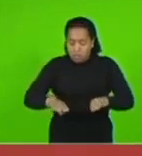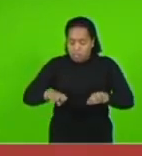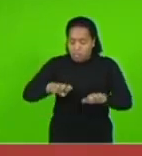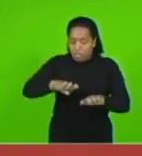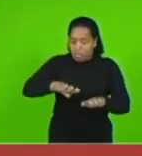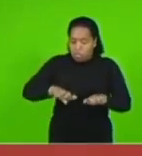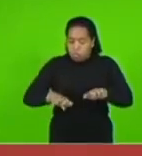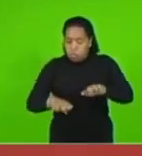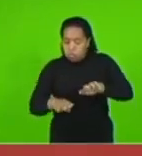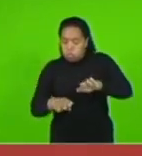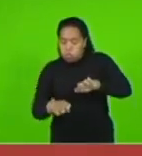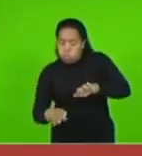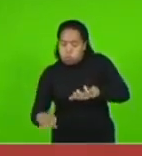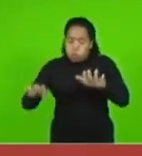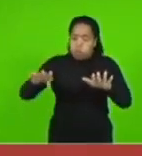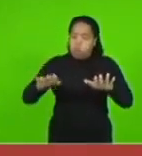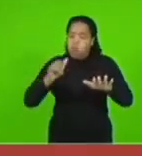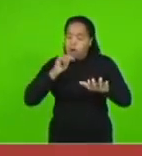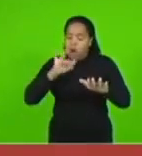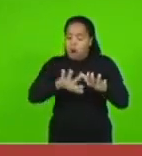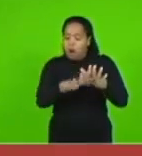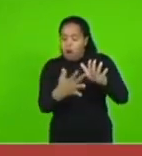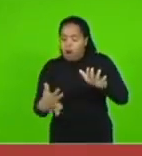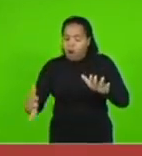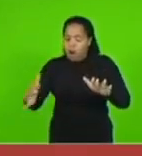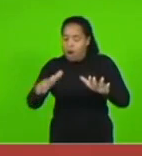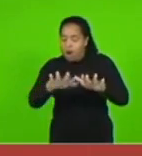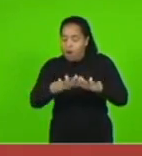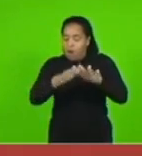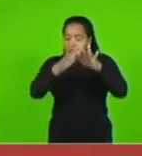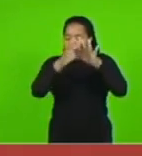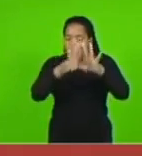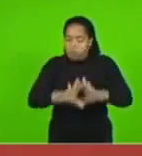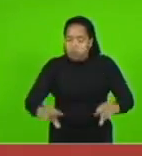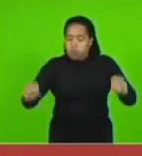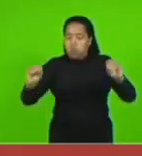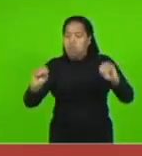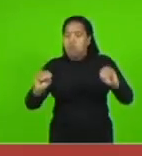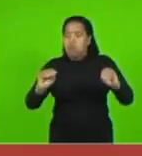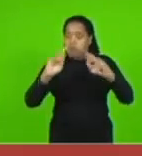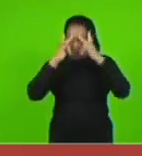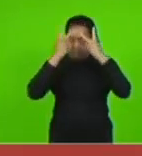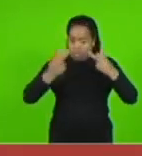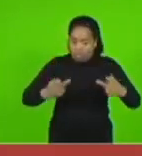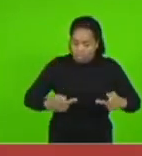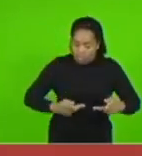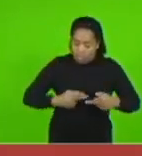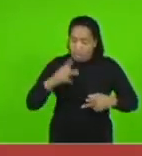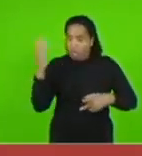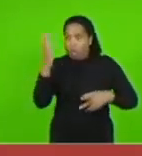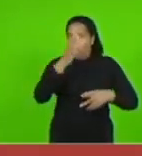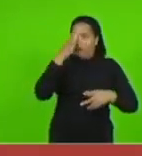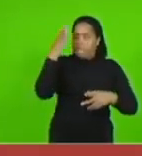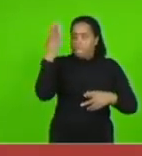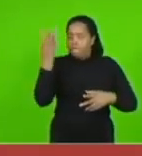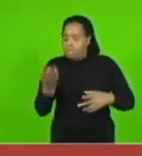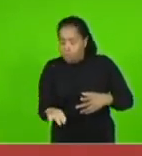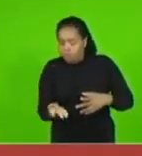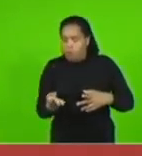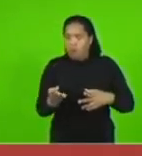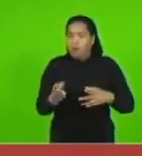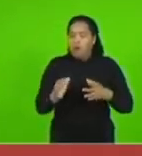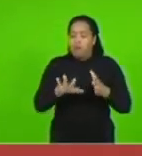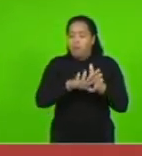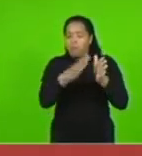happen. The oceans are turning the way that the Lord has said. The animals are